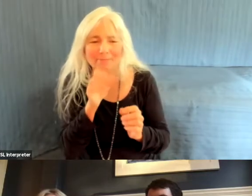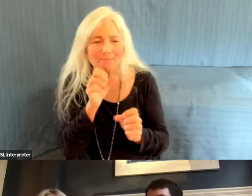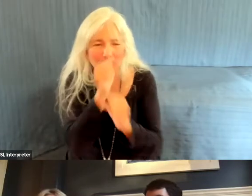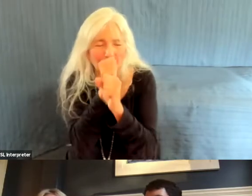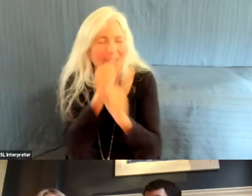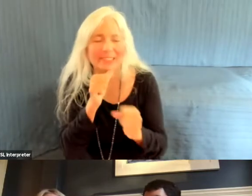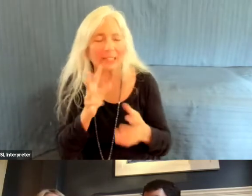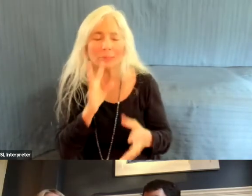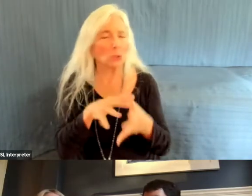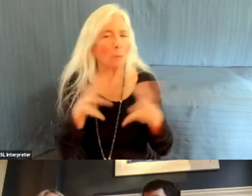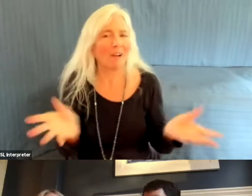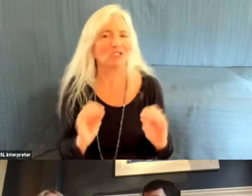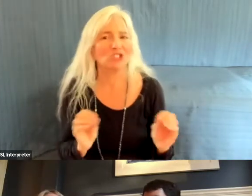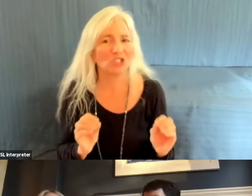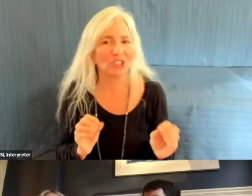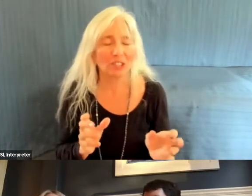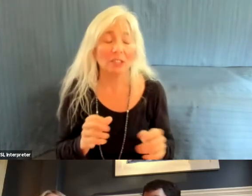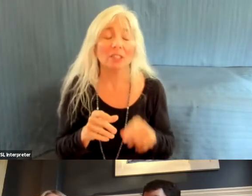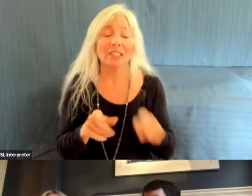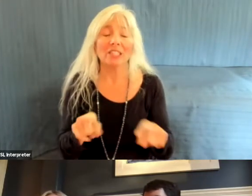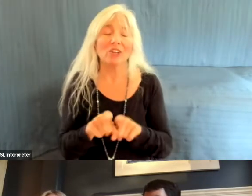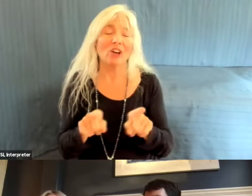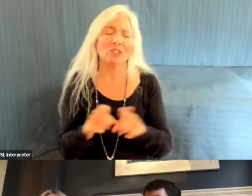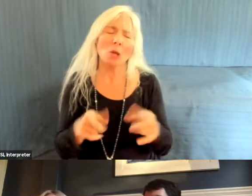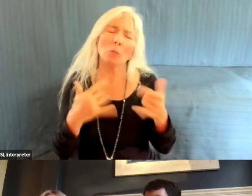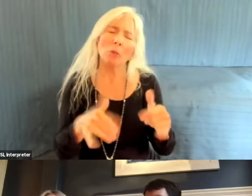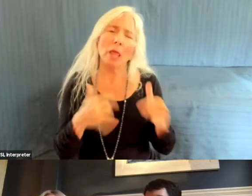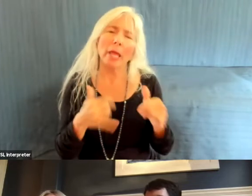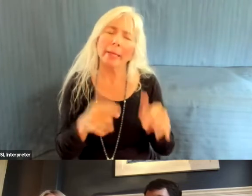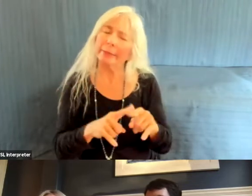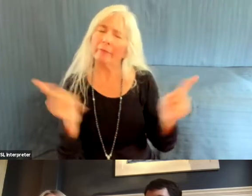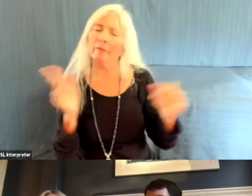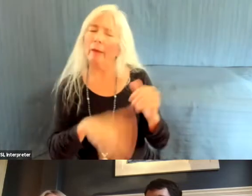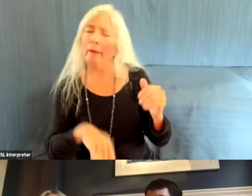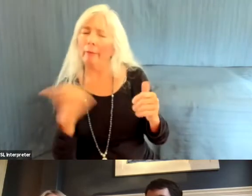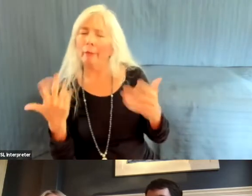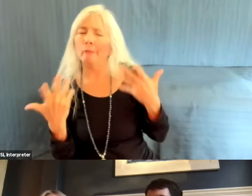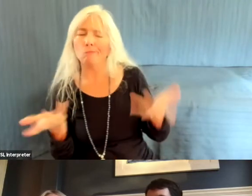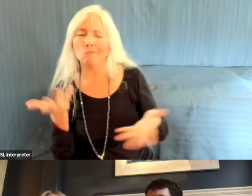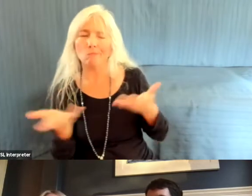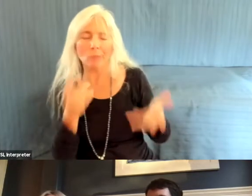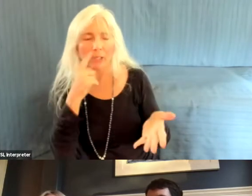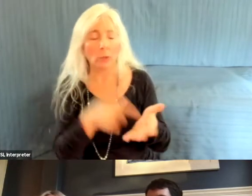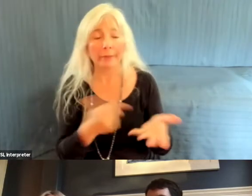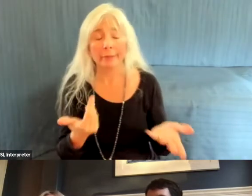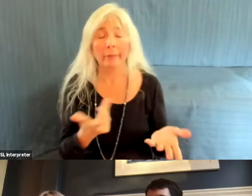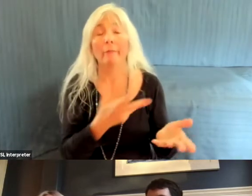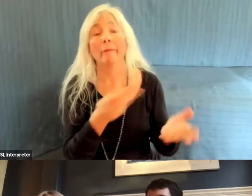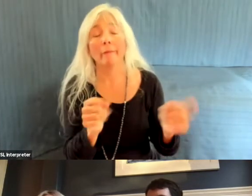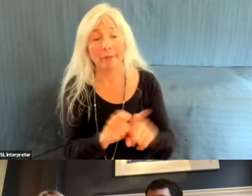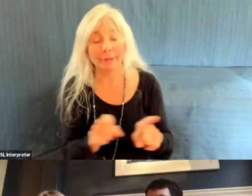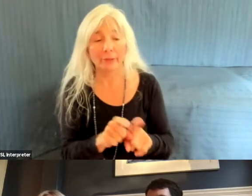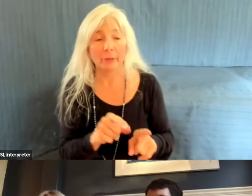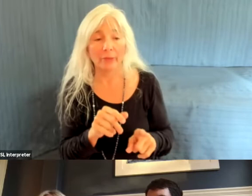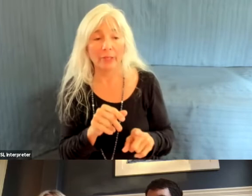at all. And he also was, playing a little bit differently, which, coupled with